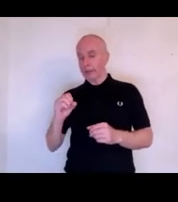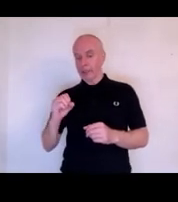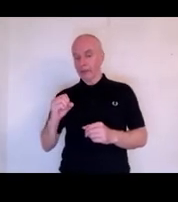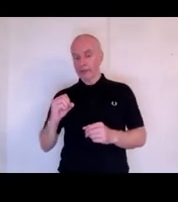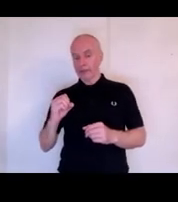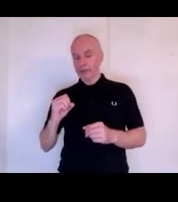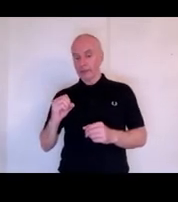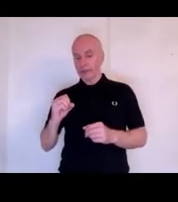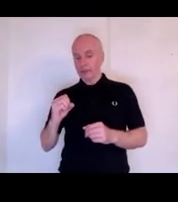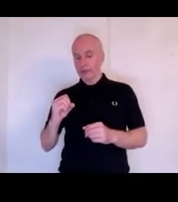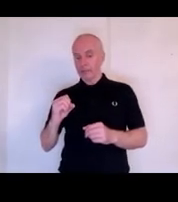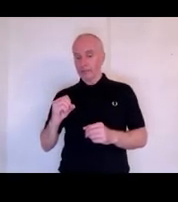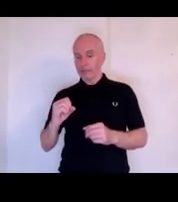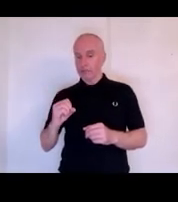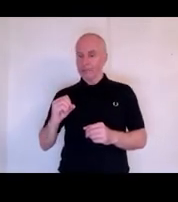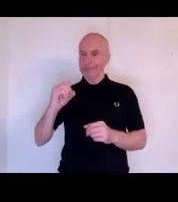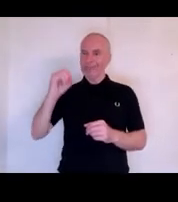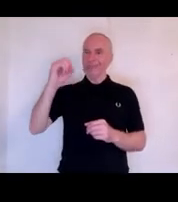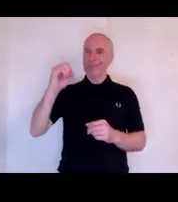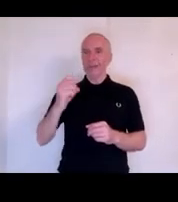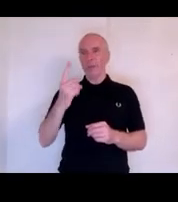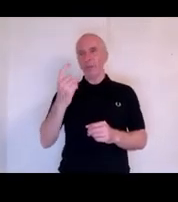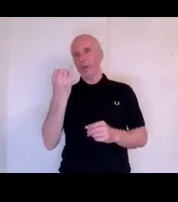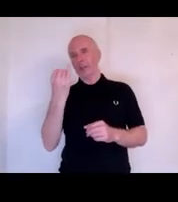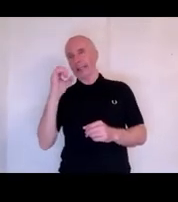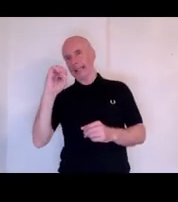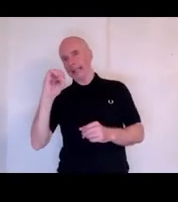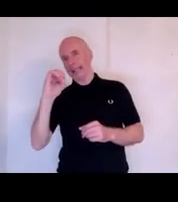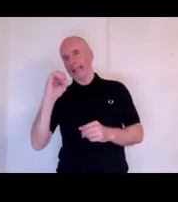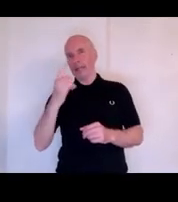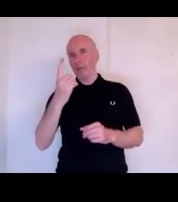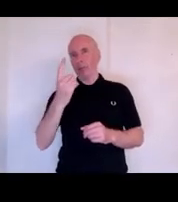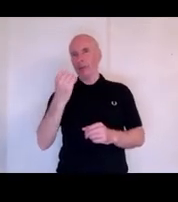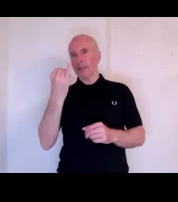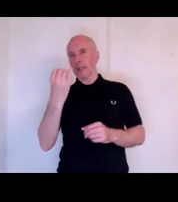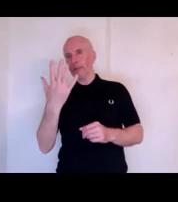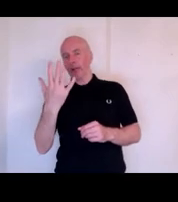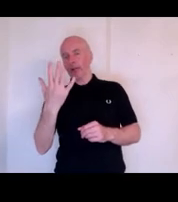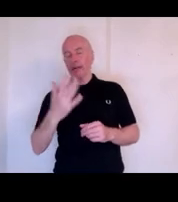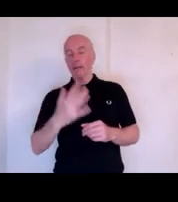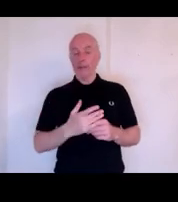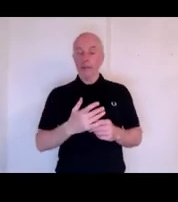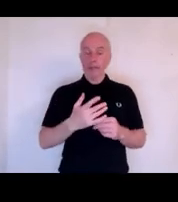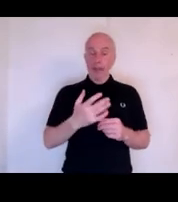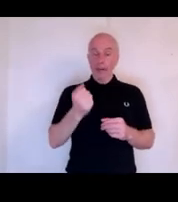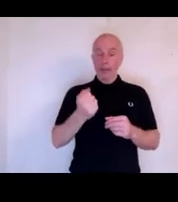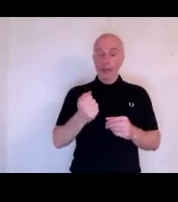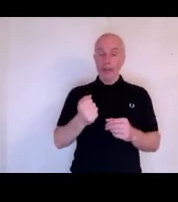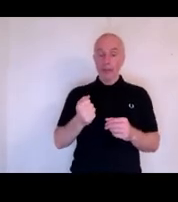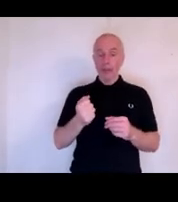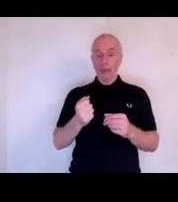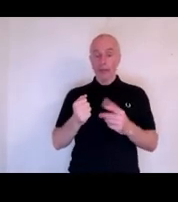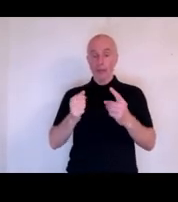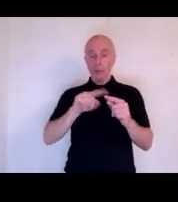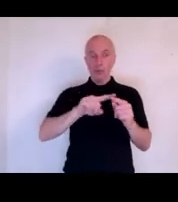160-165. We have two peak ranges, and you get two particles coming out of a